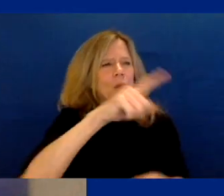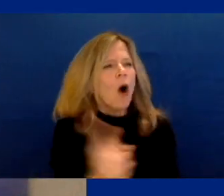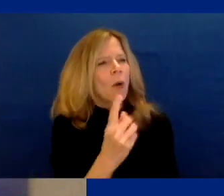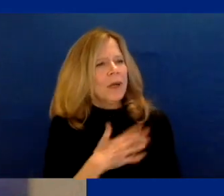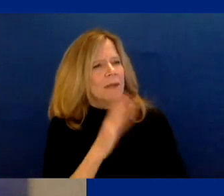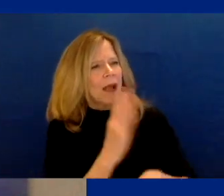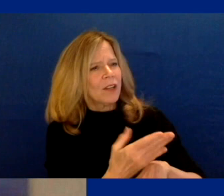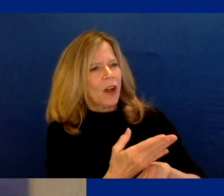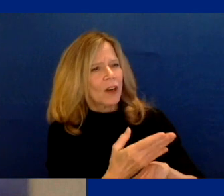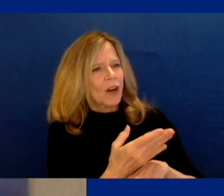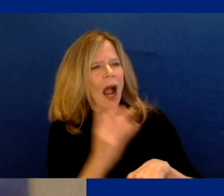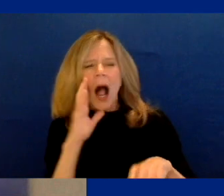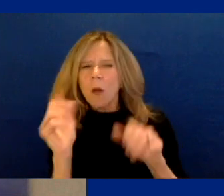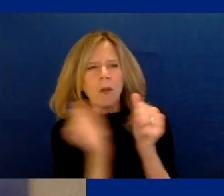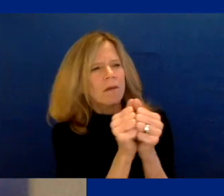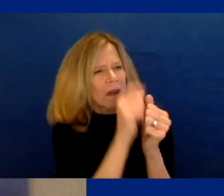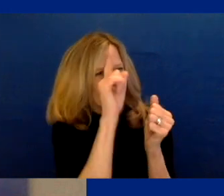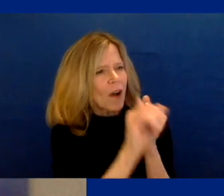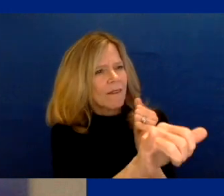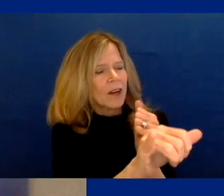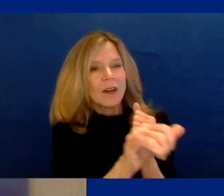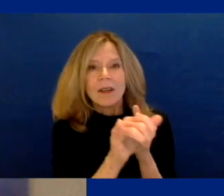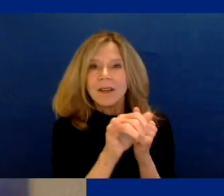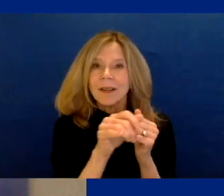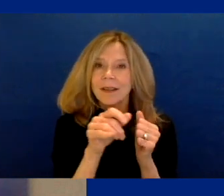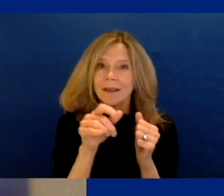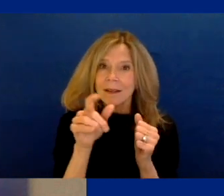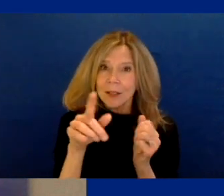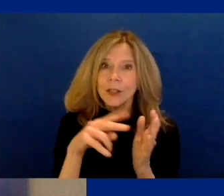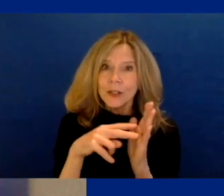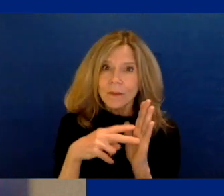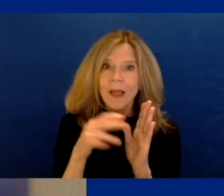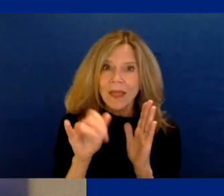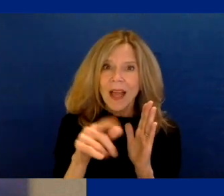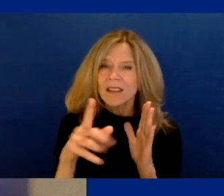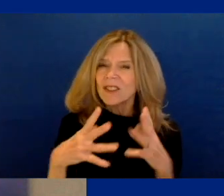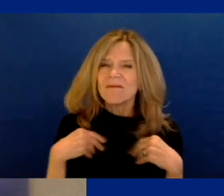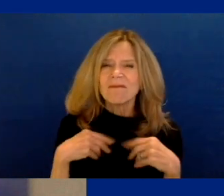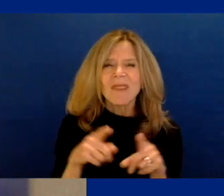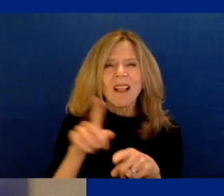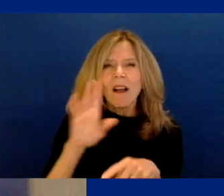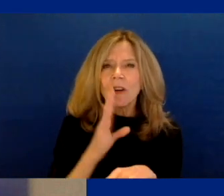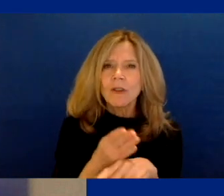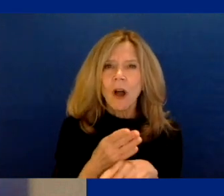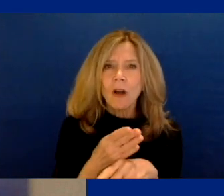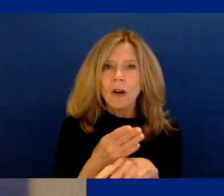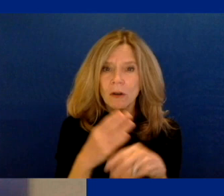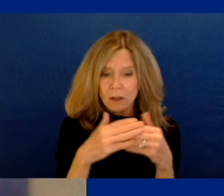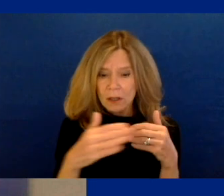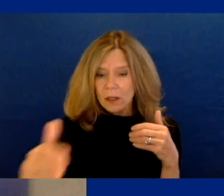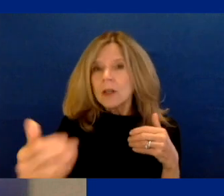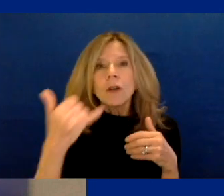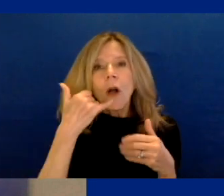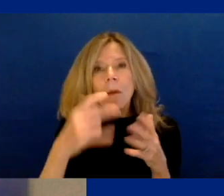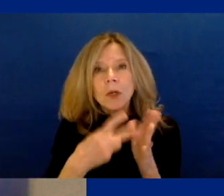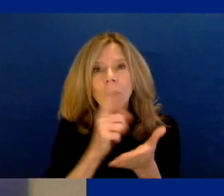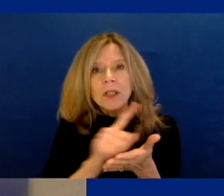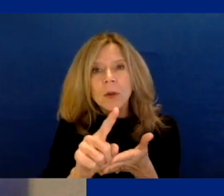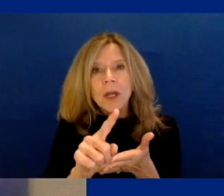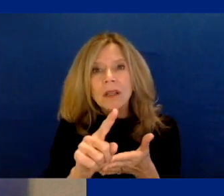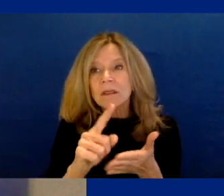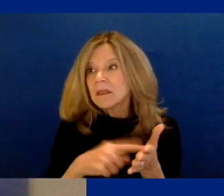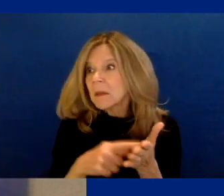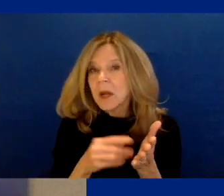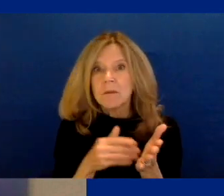side." She meant what she said. She had embraced me as her daughter. From that moment on, she called me twice a